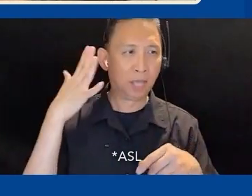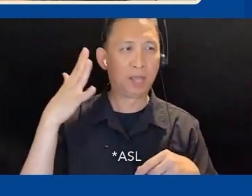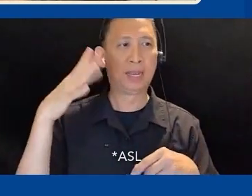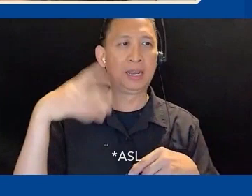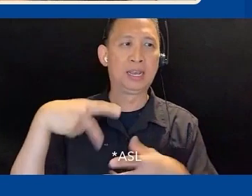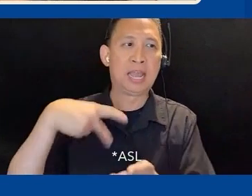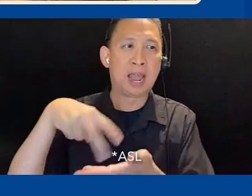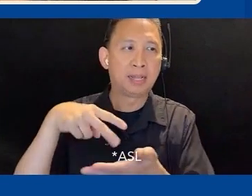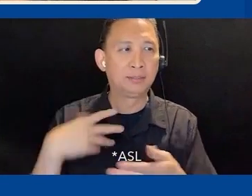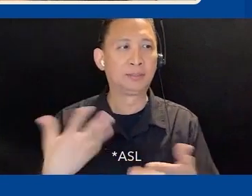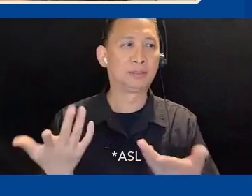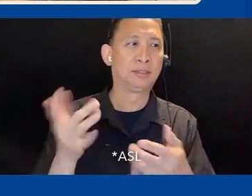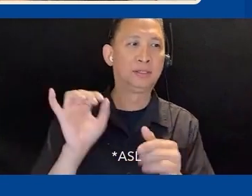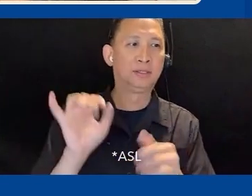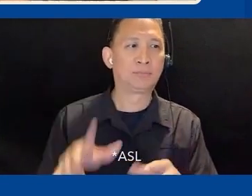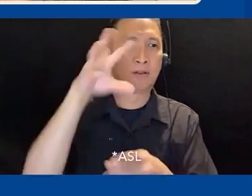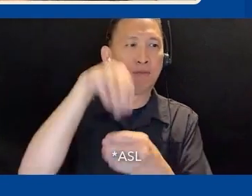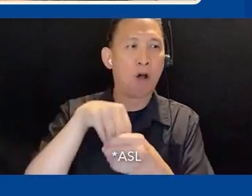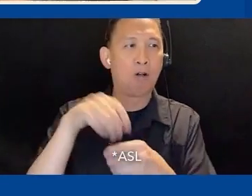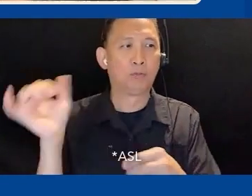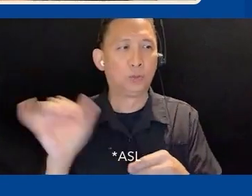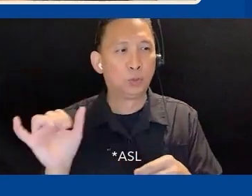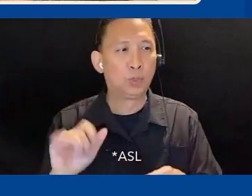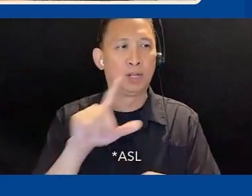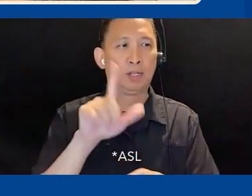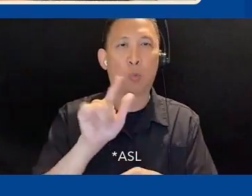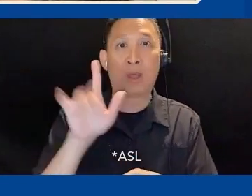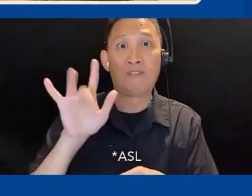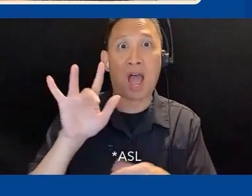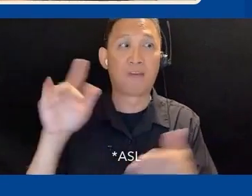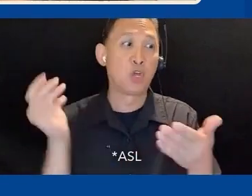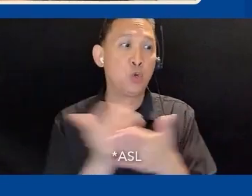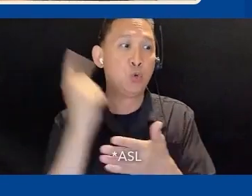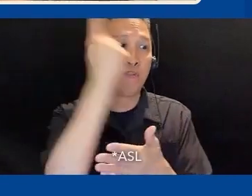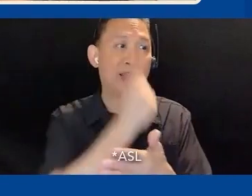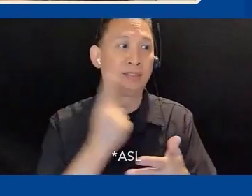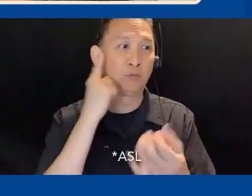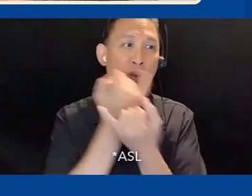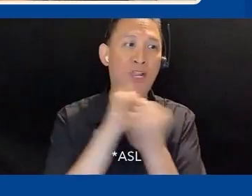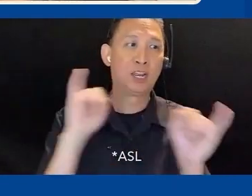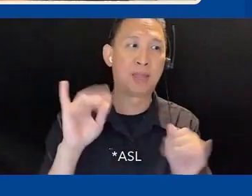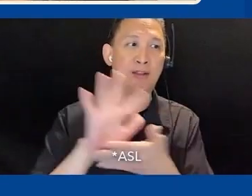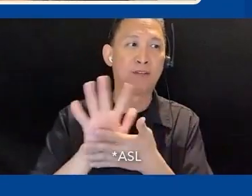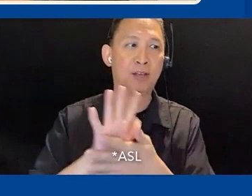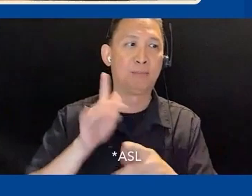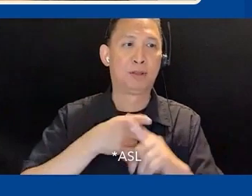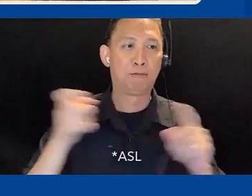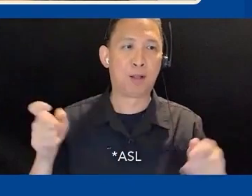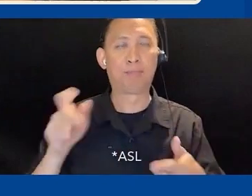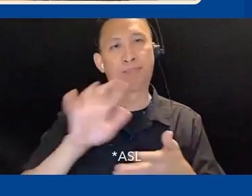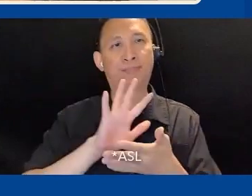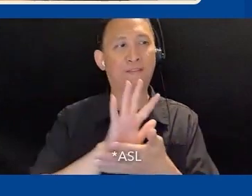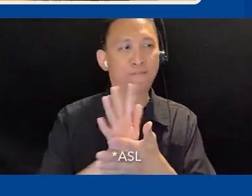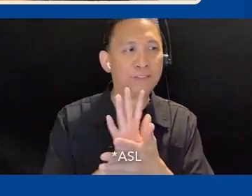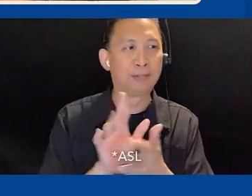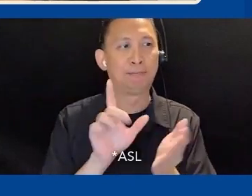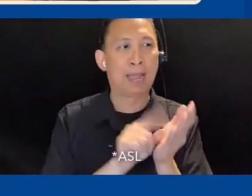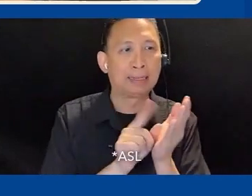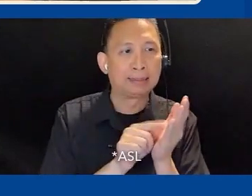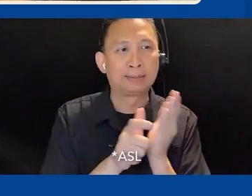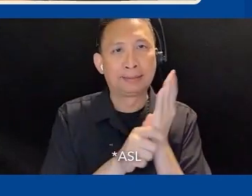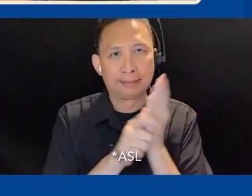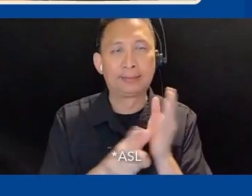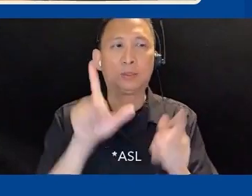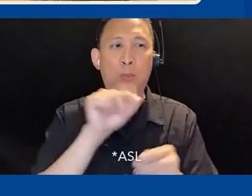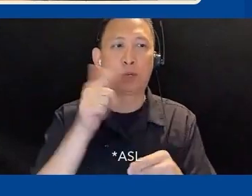Festival. So excited to meet you, Jude. Rosie Joffrey, next, is a documentary photographer and a filmmaker